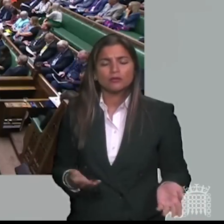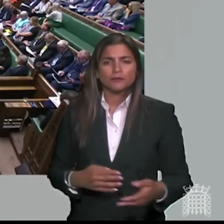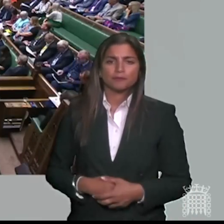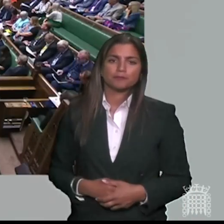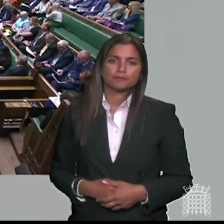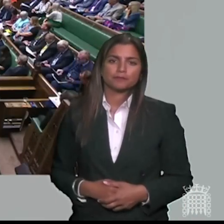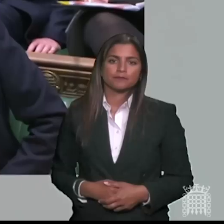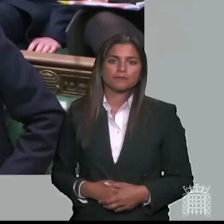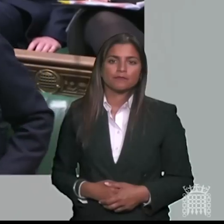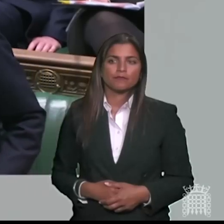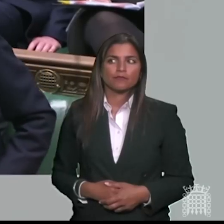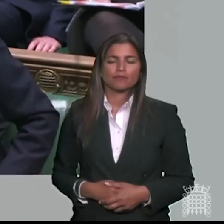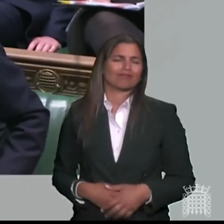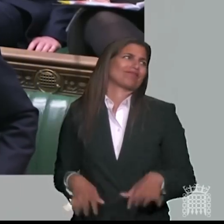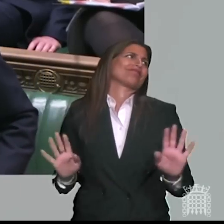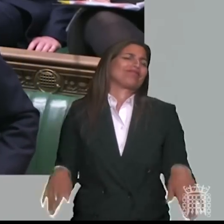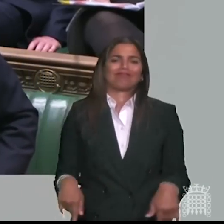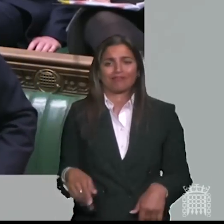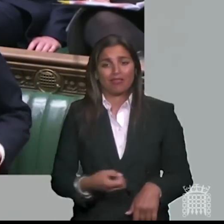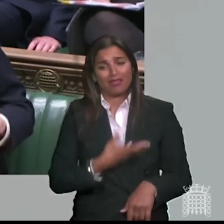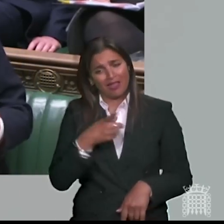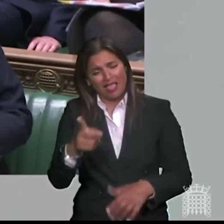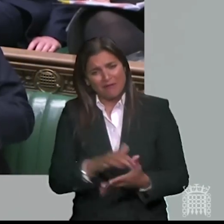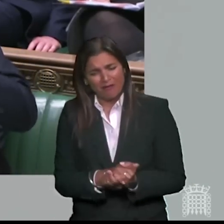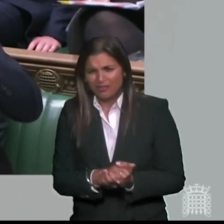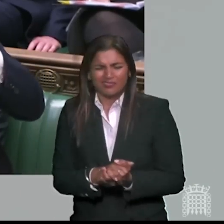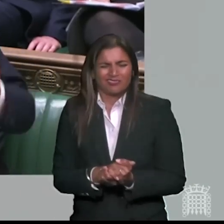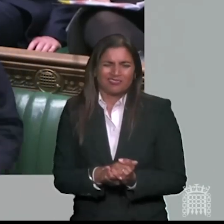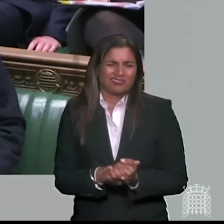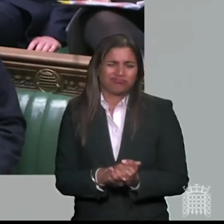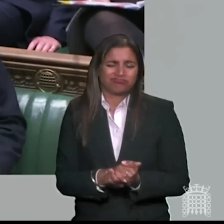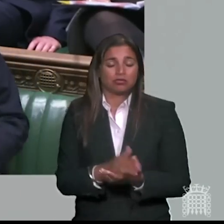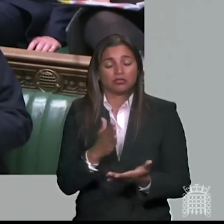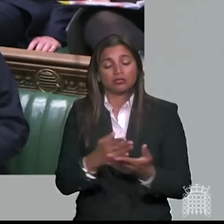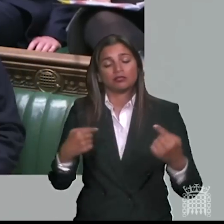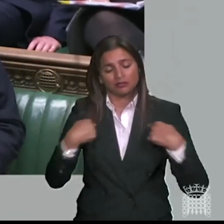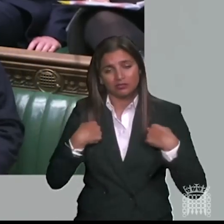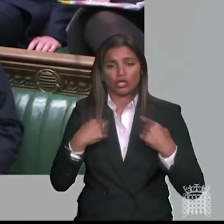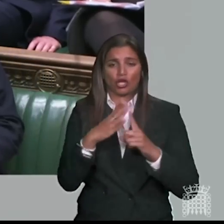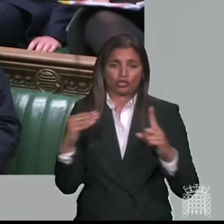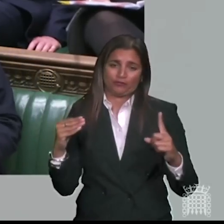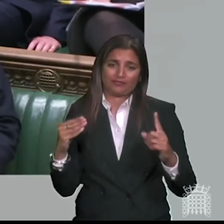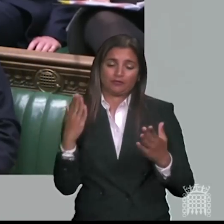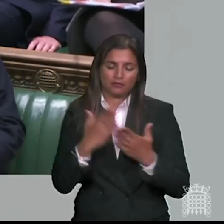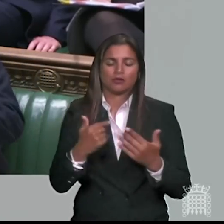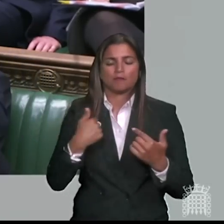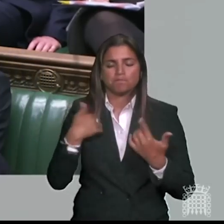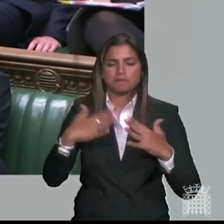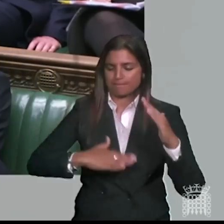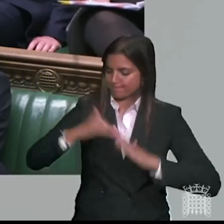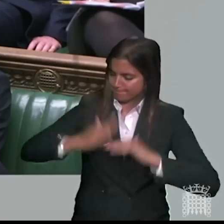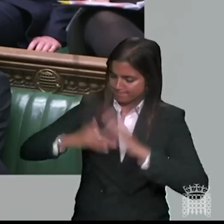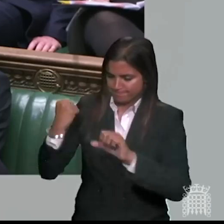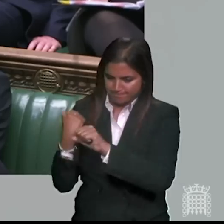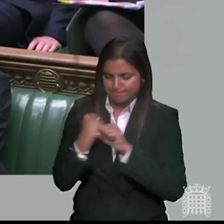Well, the party opposite may have failed to notice it's actually under this government that more council houses were built than when